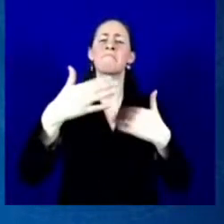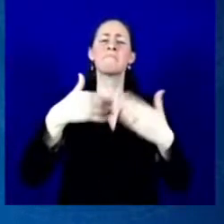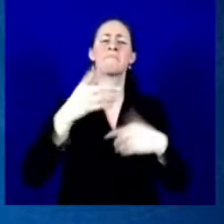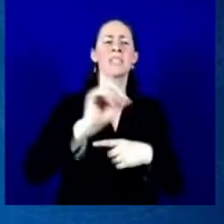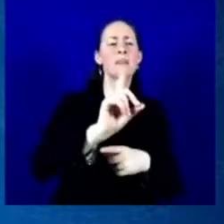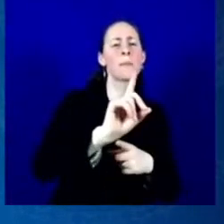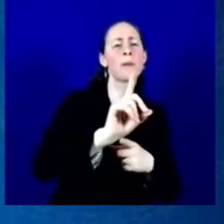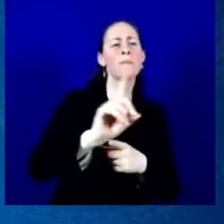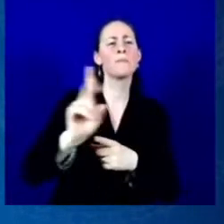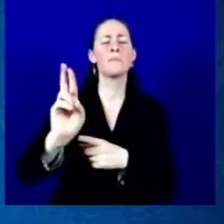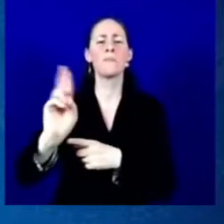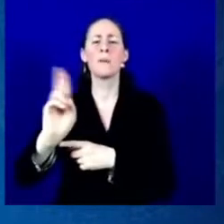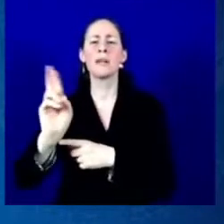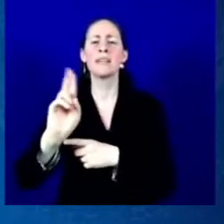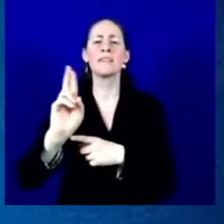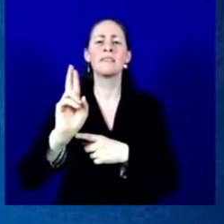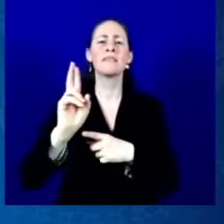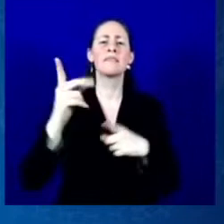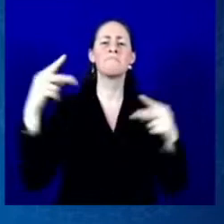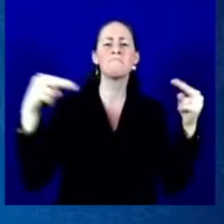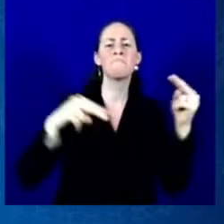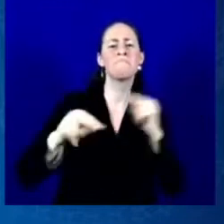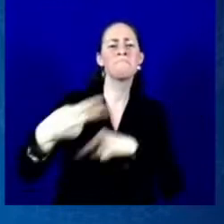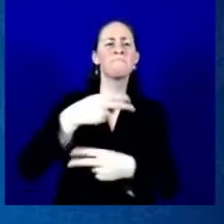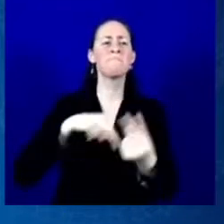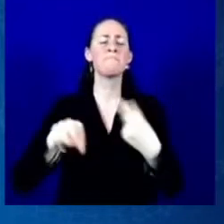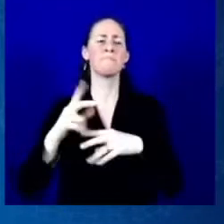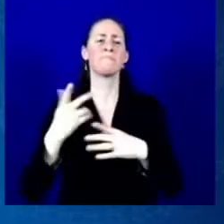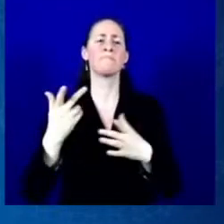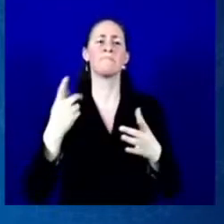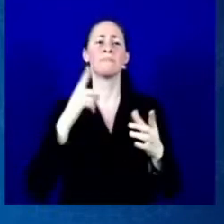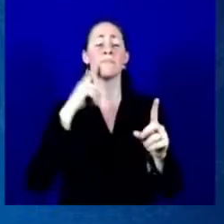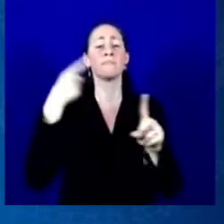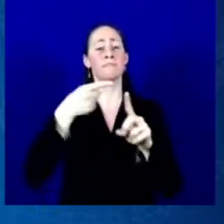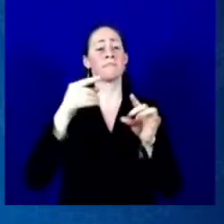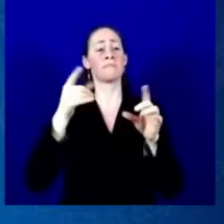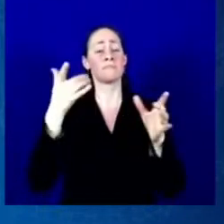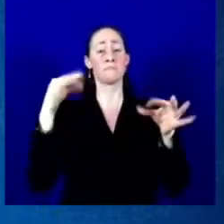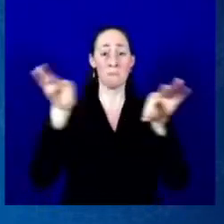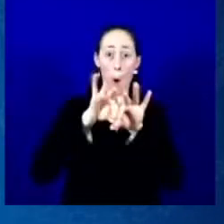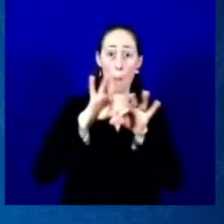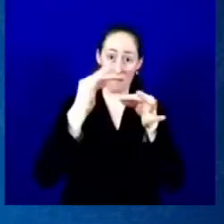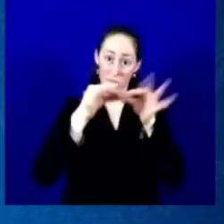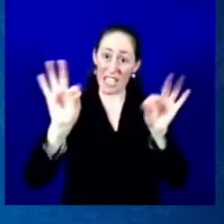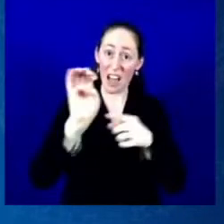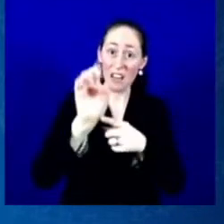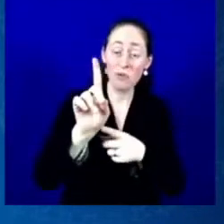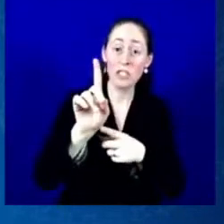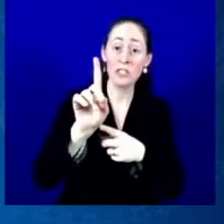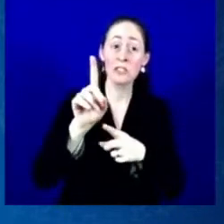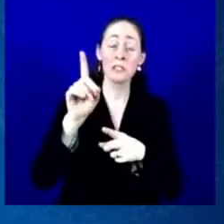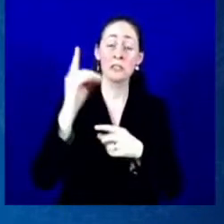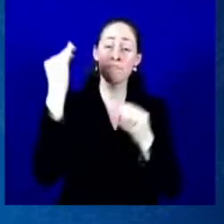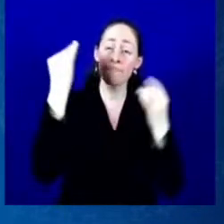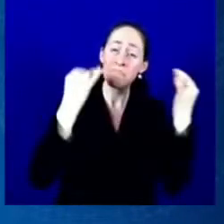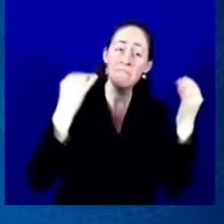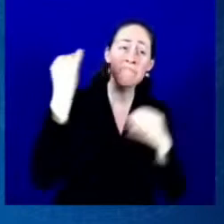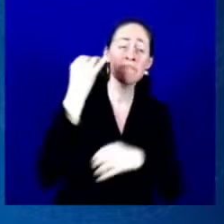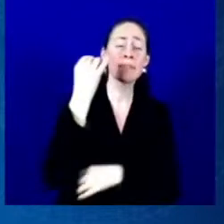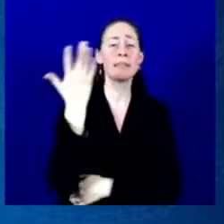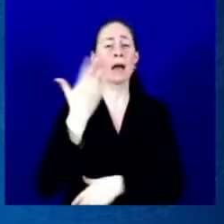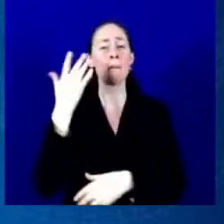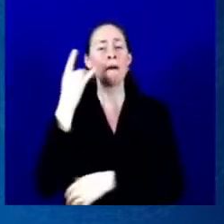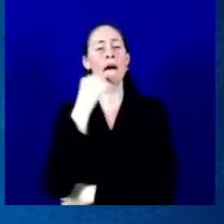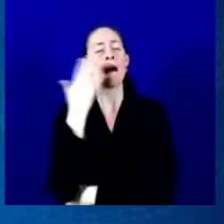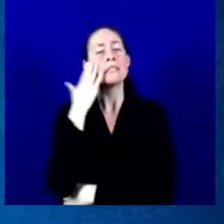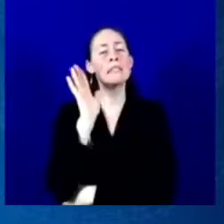terms of government providing for free education. I wonder whether we'd think, as we did in the 20th century, that